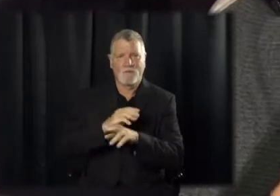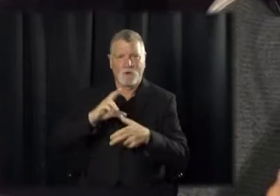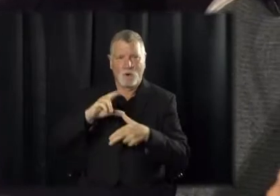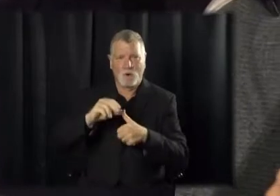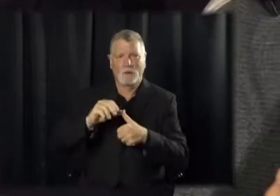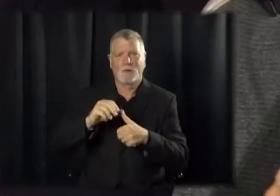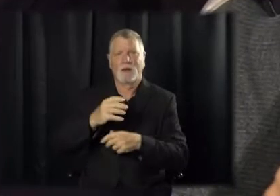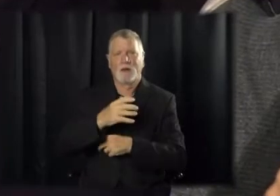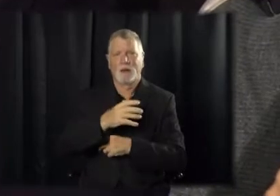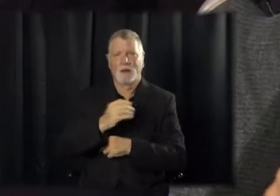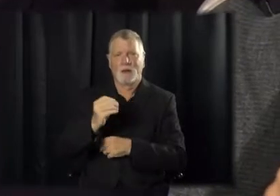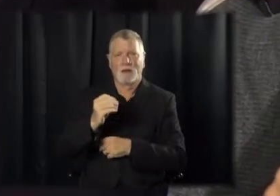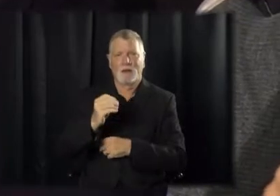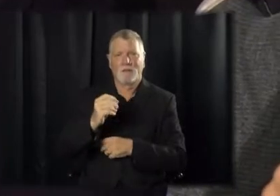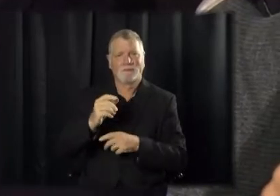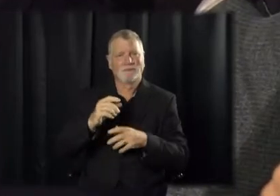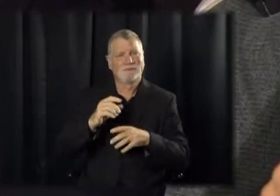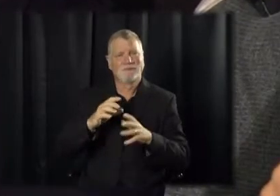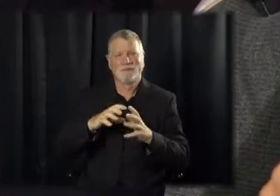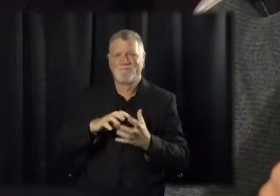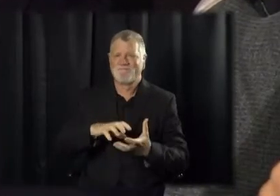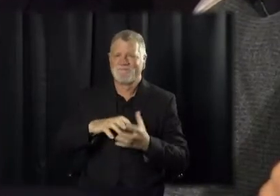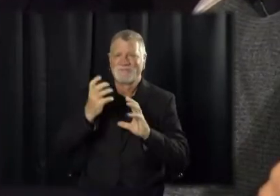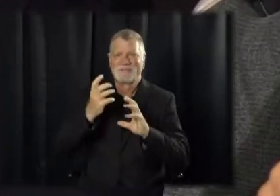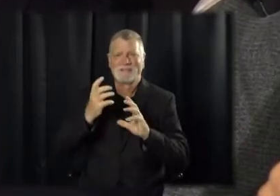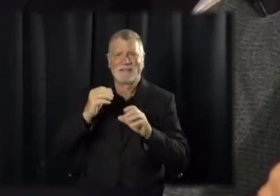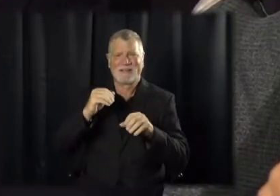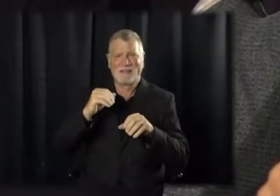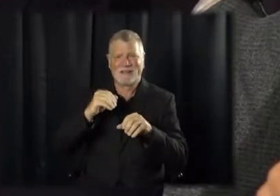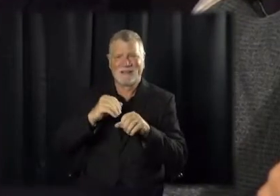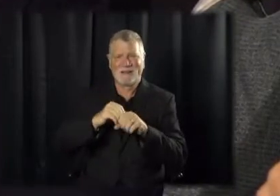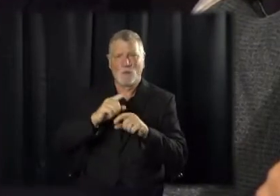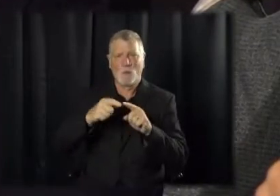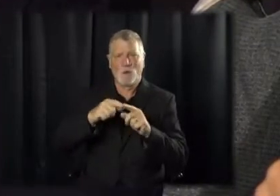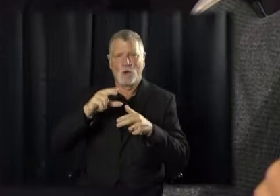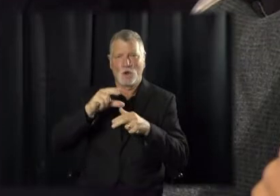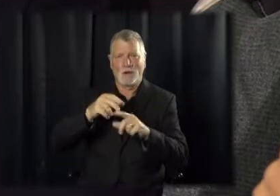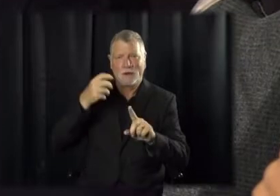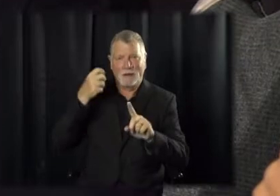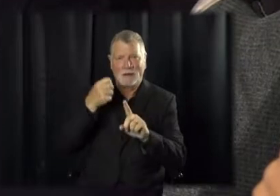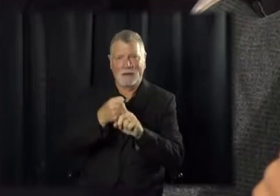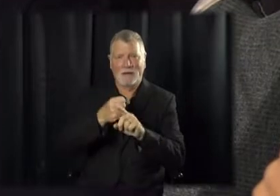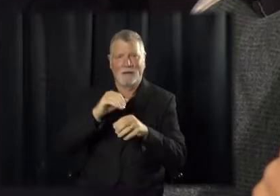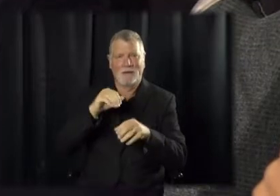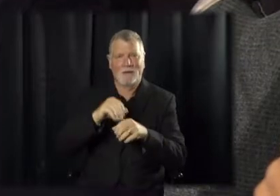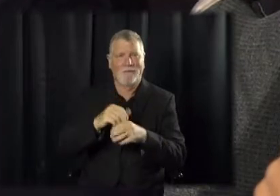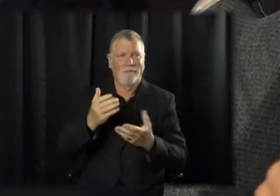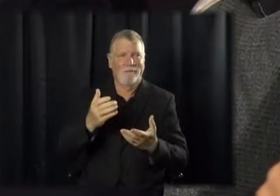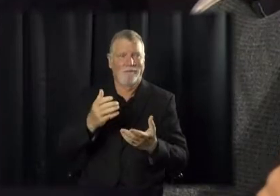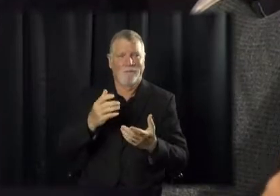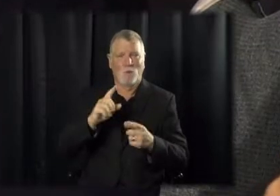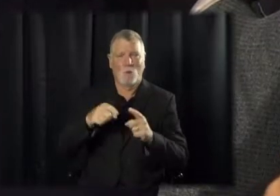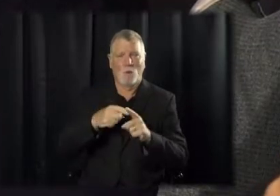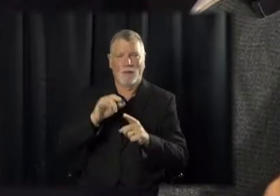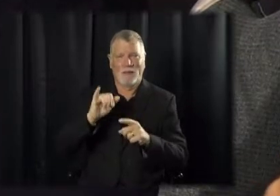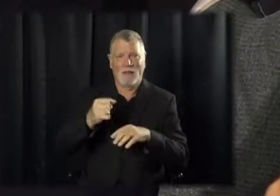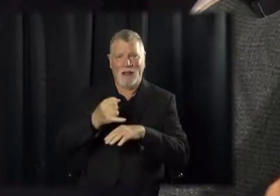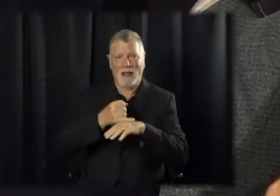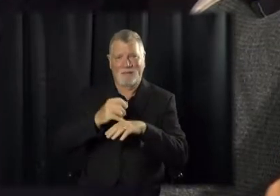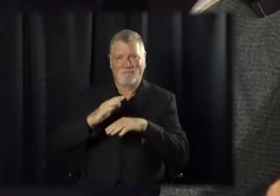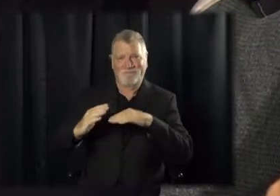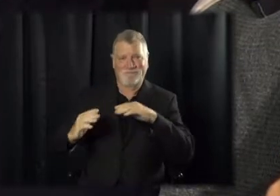hurricanes, and it suffered very, very significant damage as the hurricane came right around where, in the